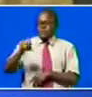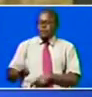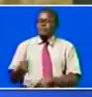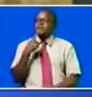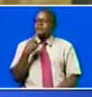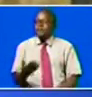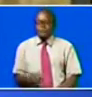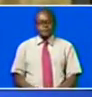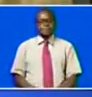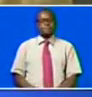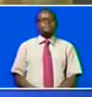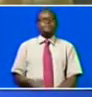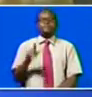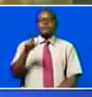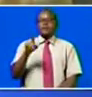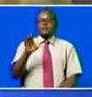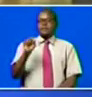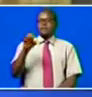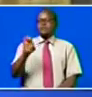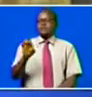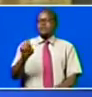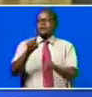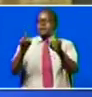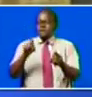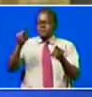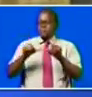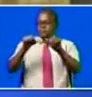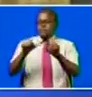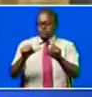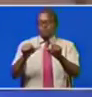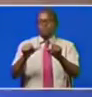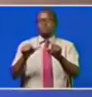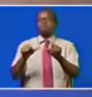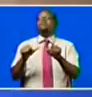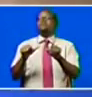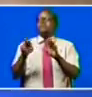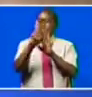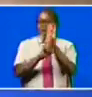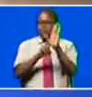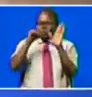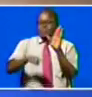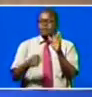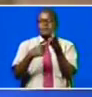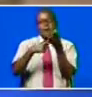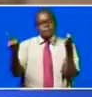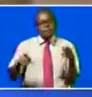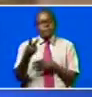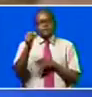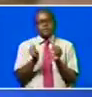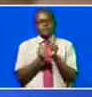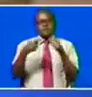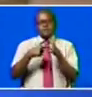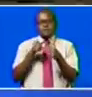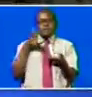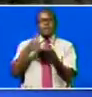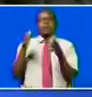Kipsang insists KCSE examinations will go on as planned. Strict exams rules were passed in 2016 to curb